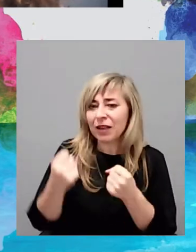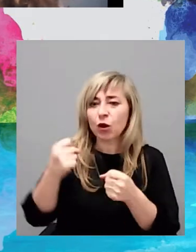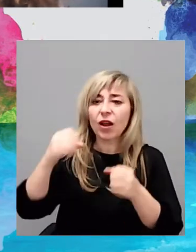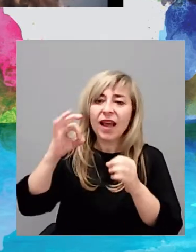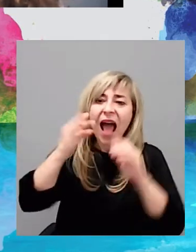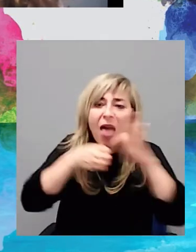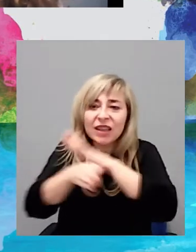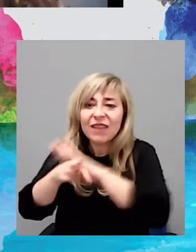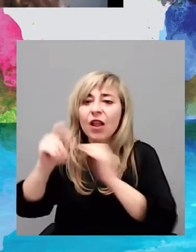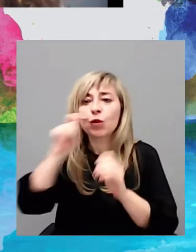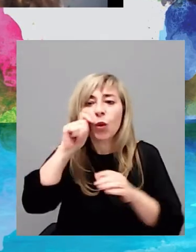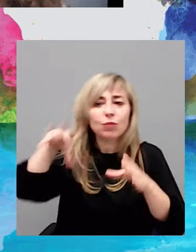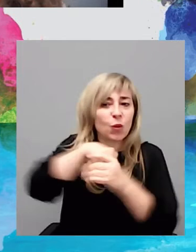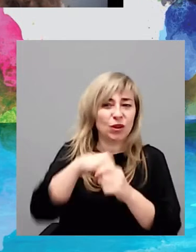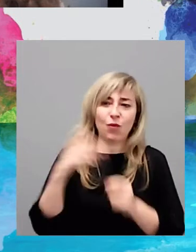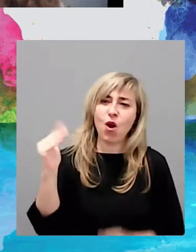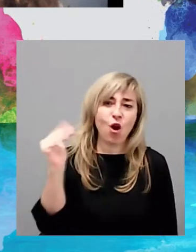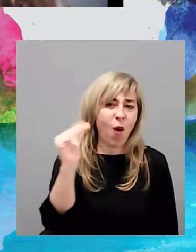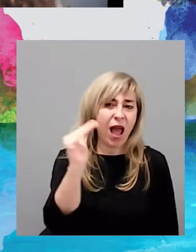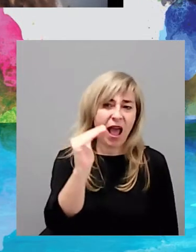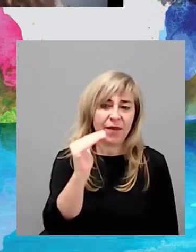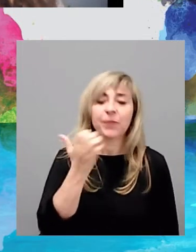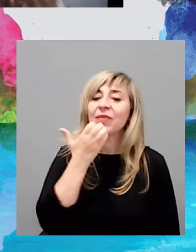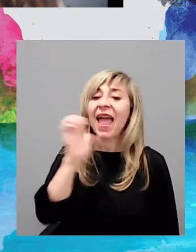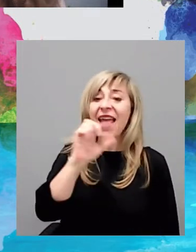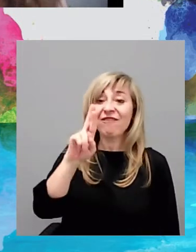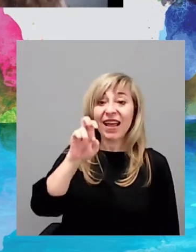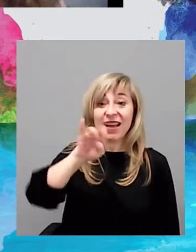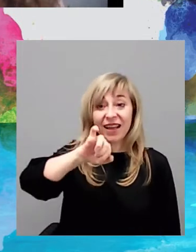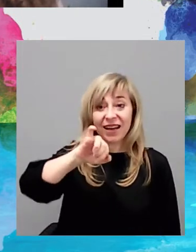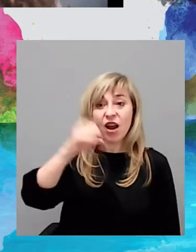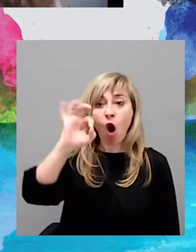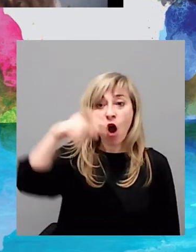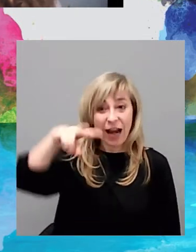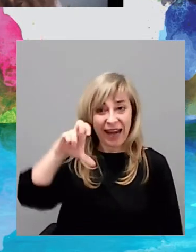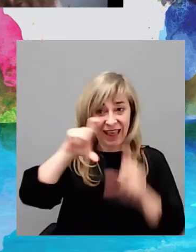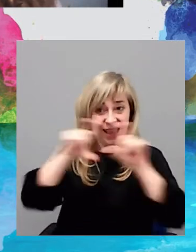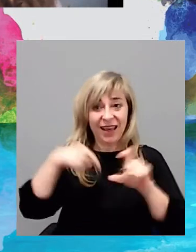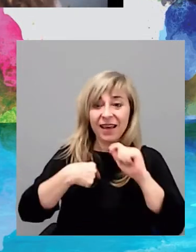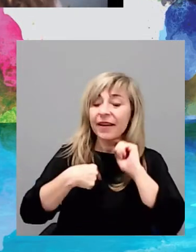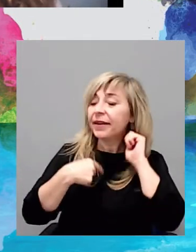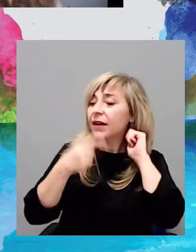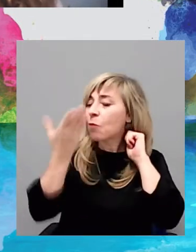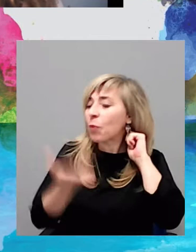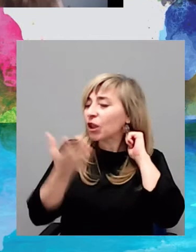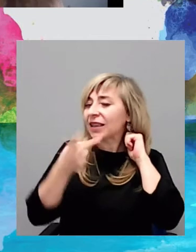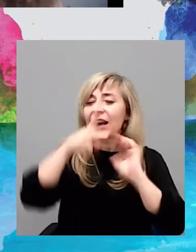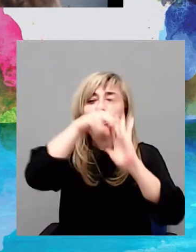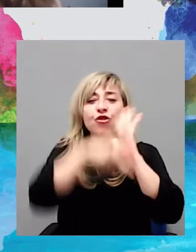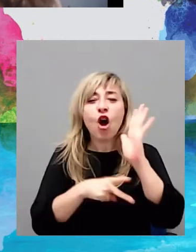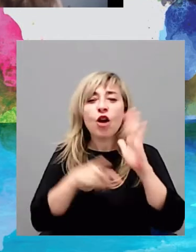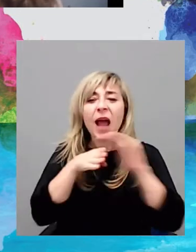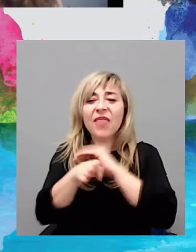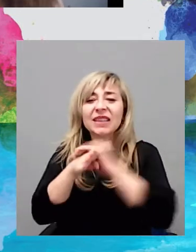inclusiveness. So we think that it's very important to have also